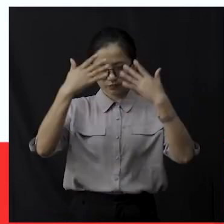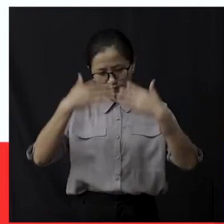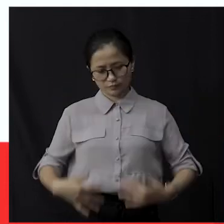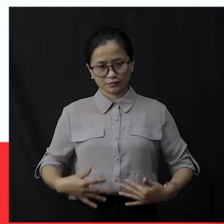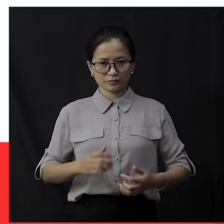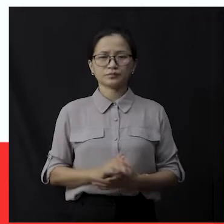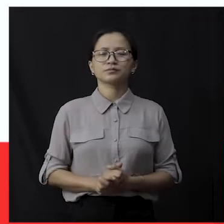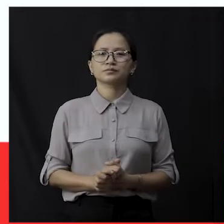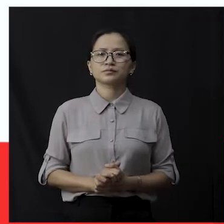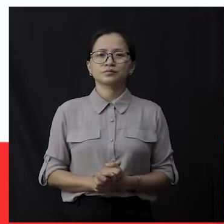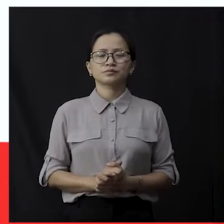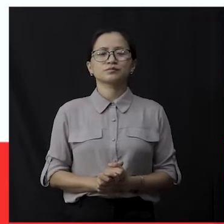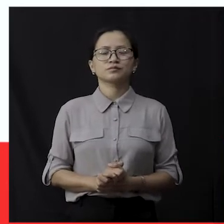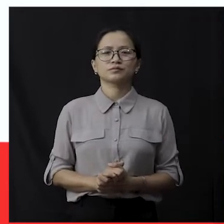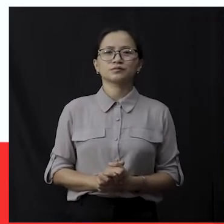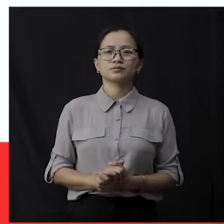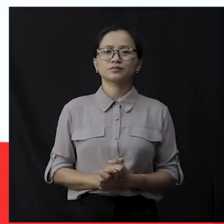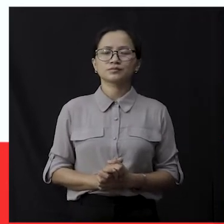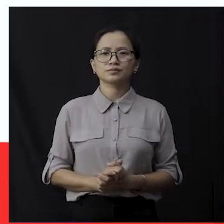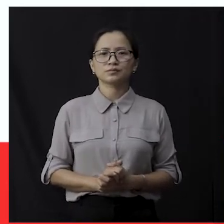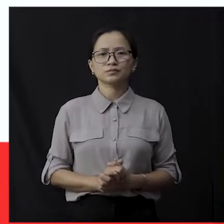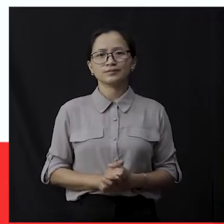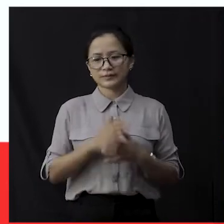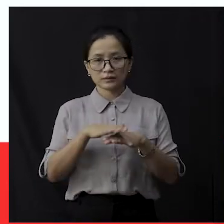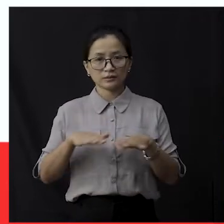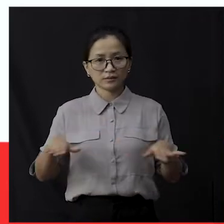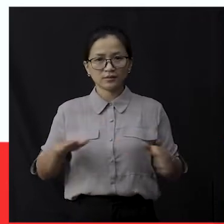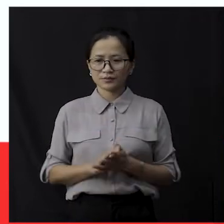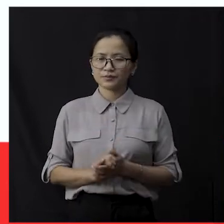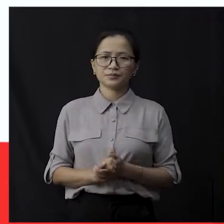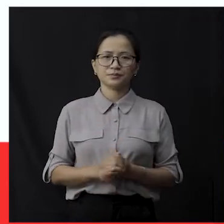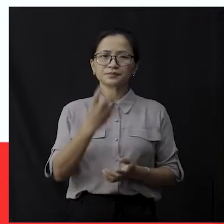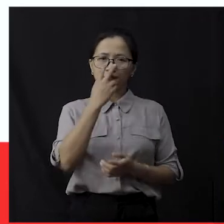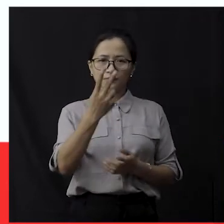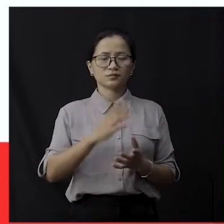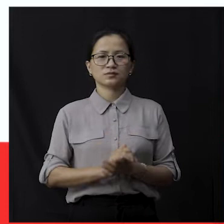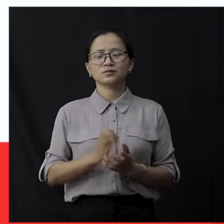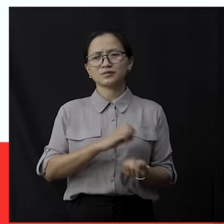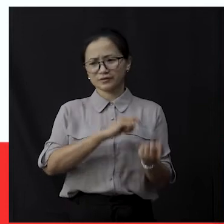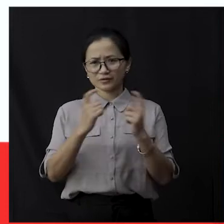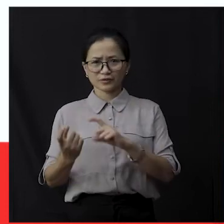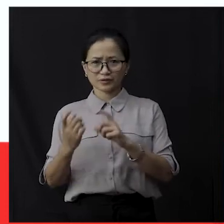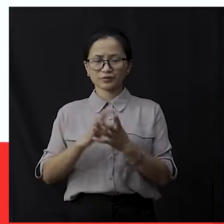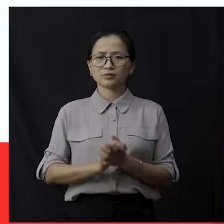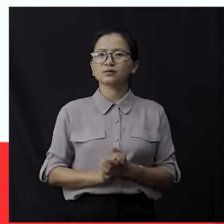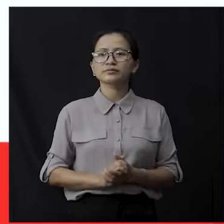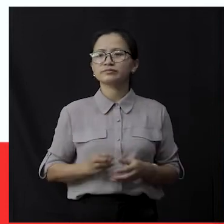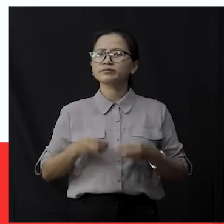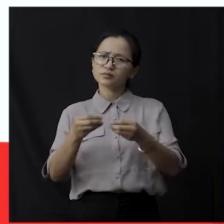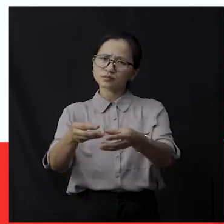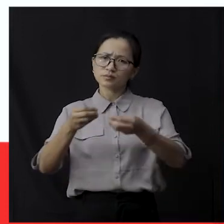humans, right? So students, here we can see exchange of